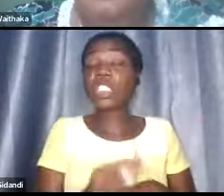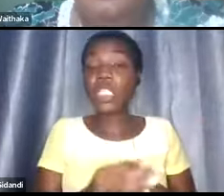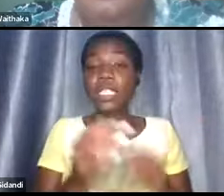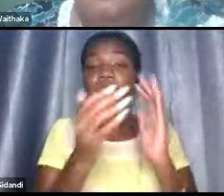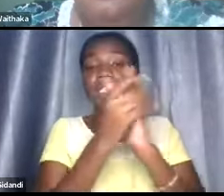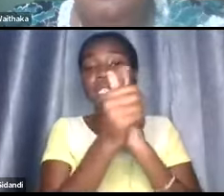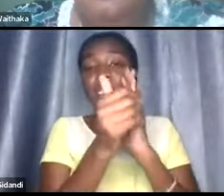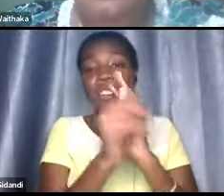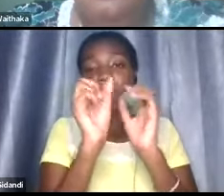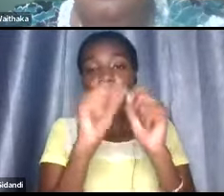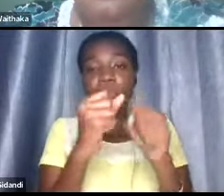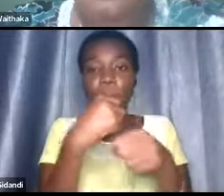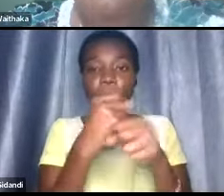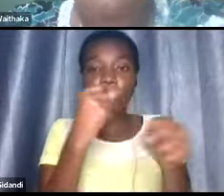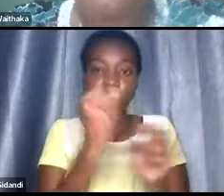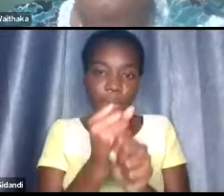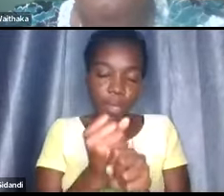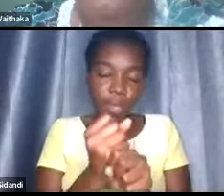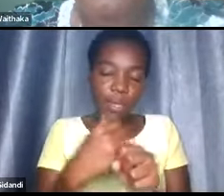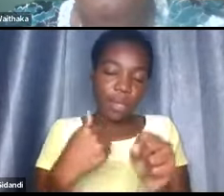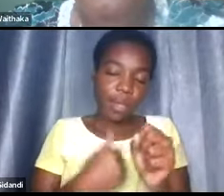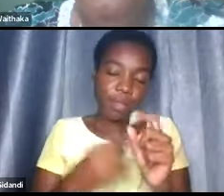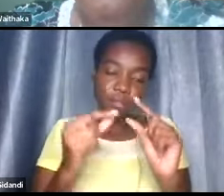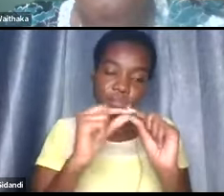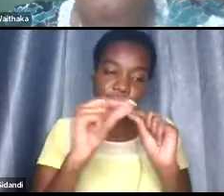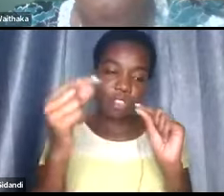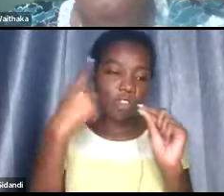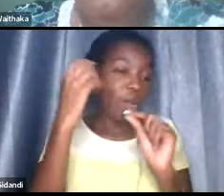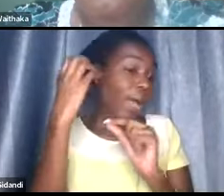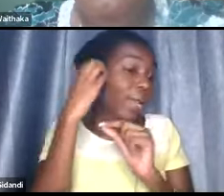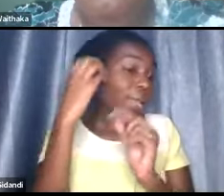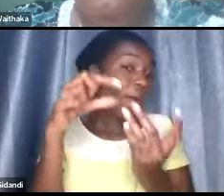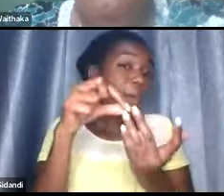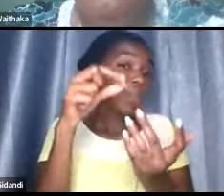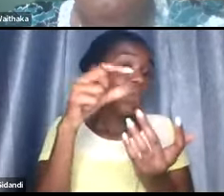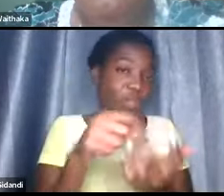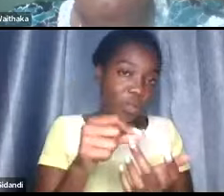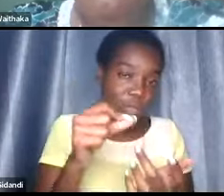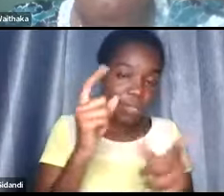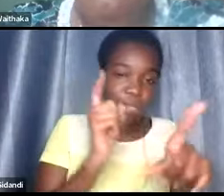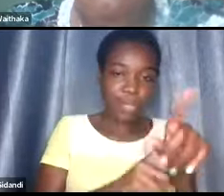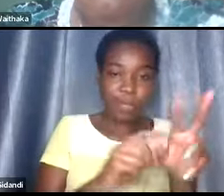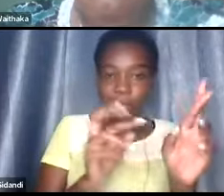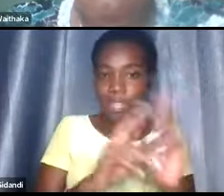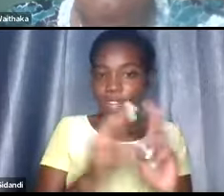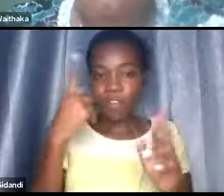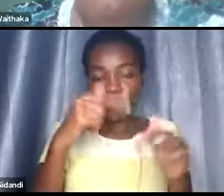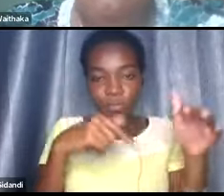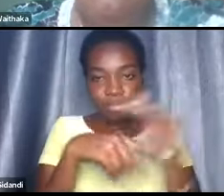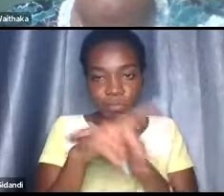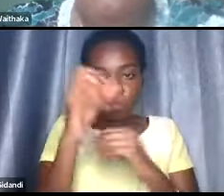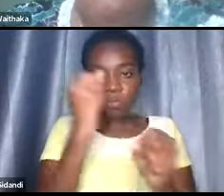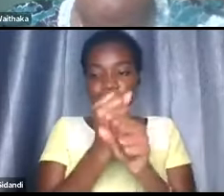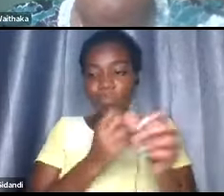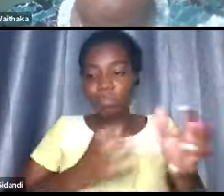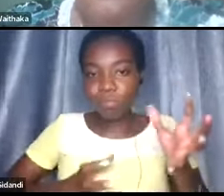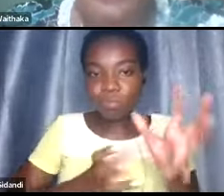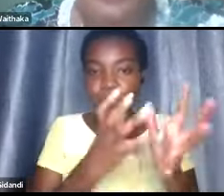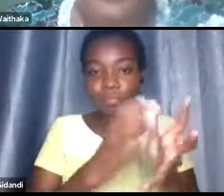enable them to have a range of career options when they are already ready to enter the workforce? To you,